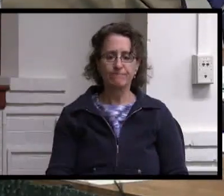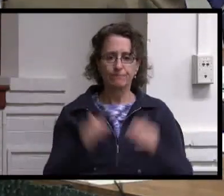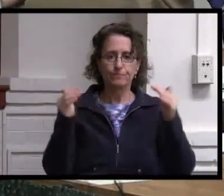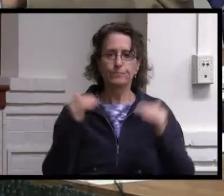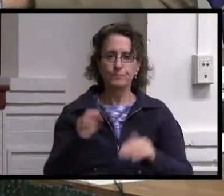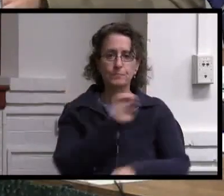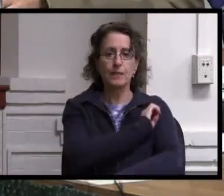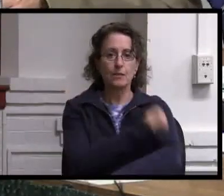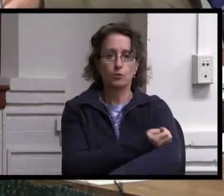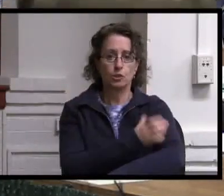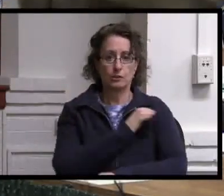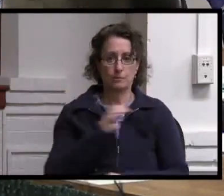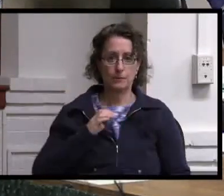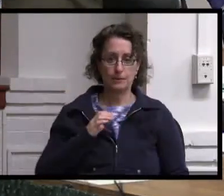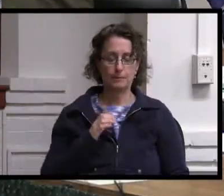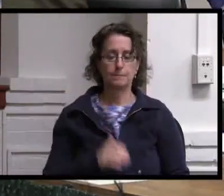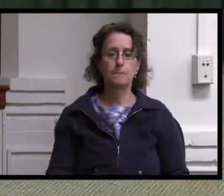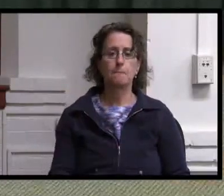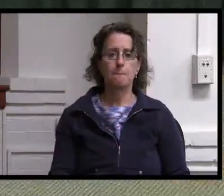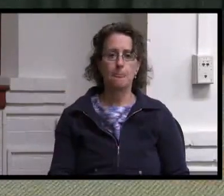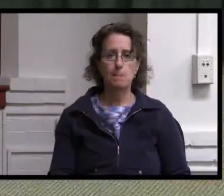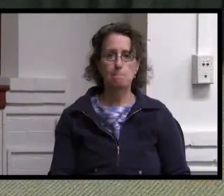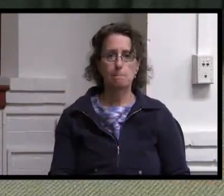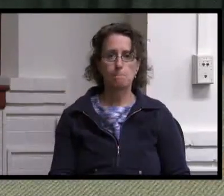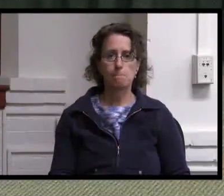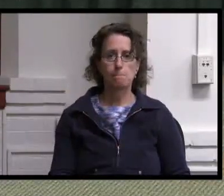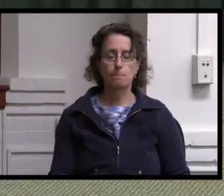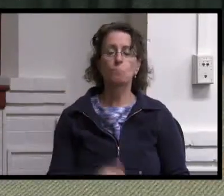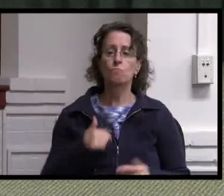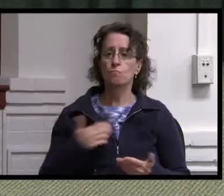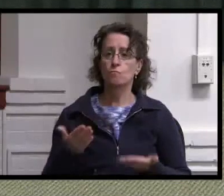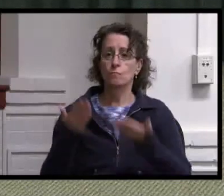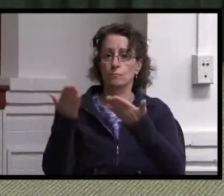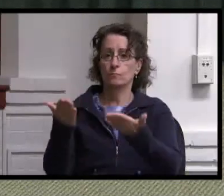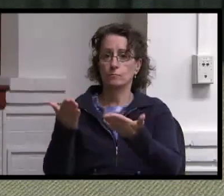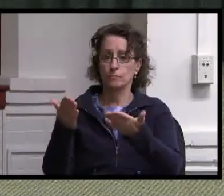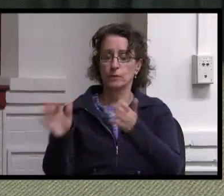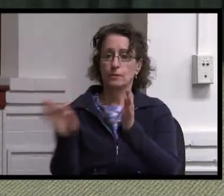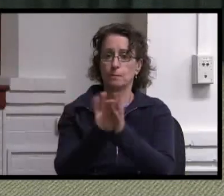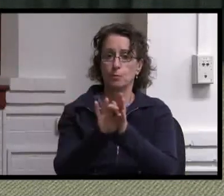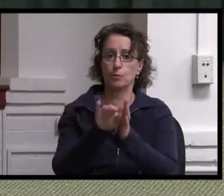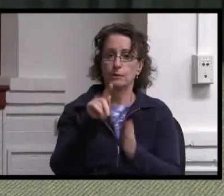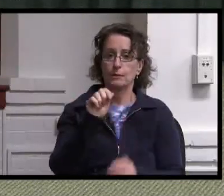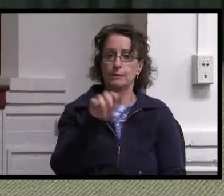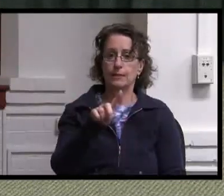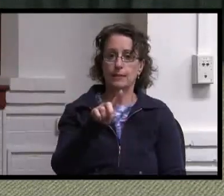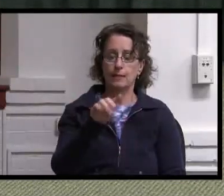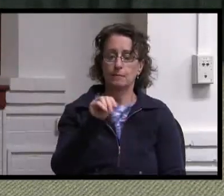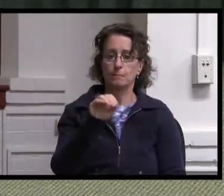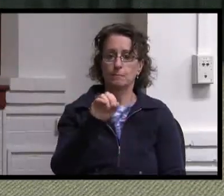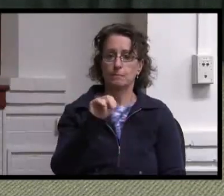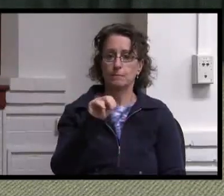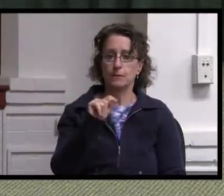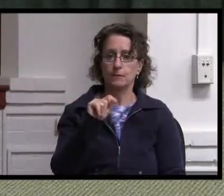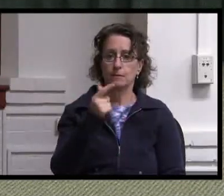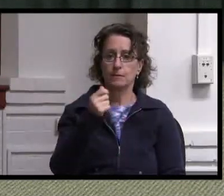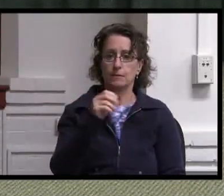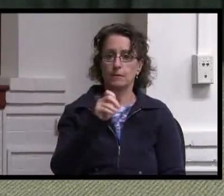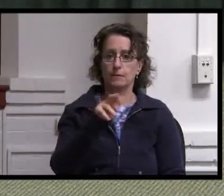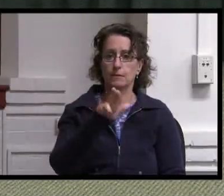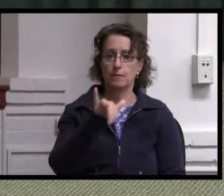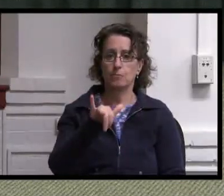Energy Committee is up next. I'll make a motion to appoint Tad Montgomery for a 3-year term to the Energy